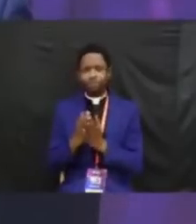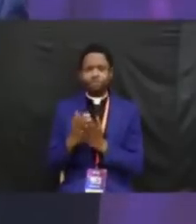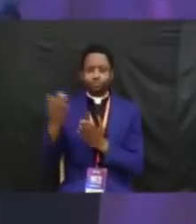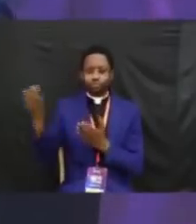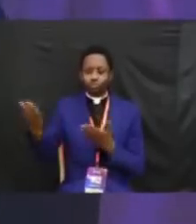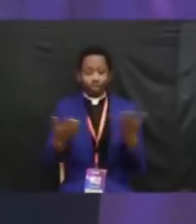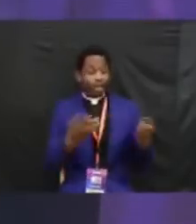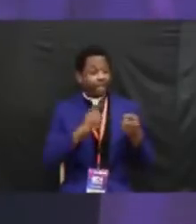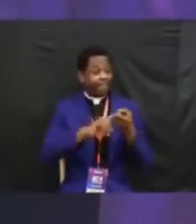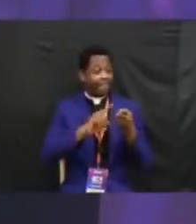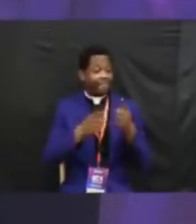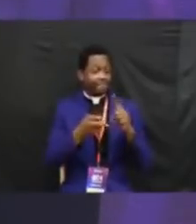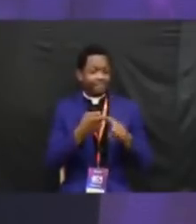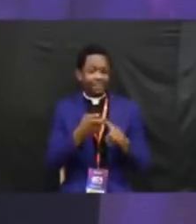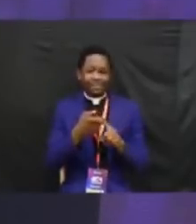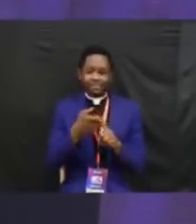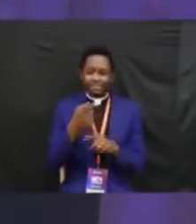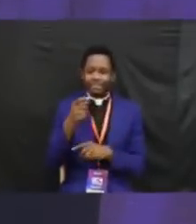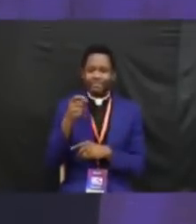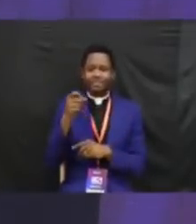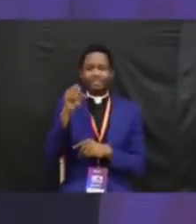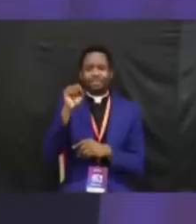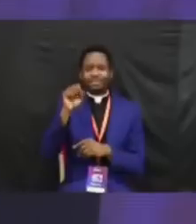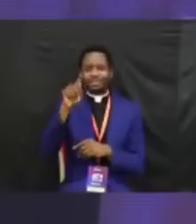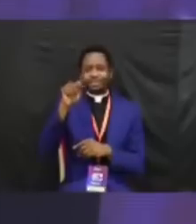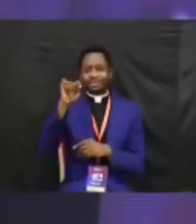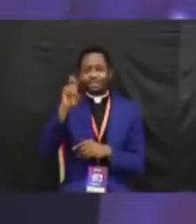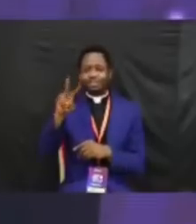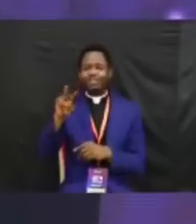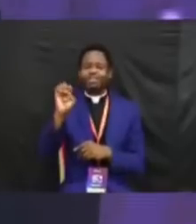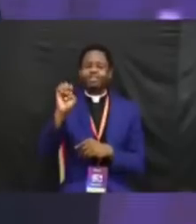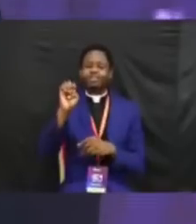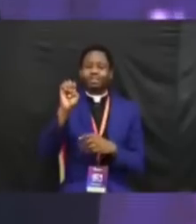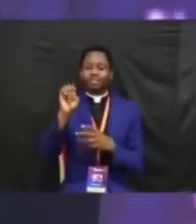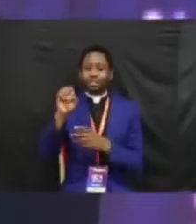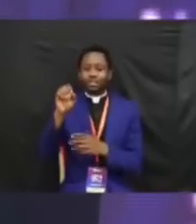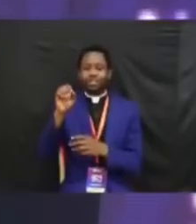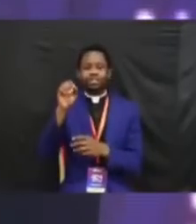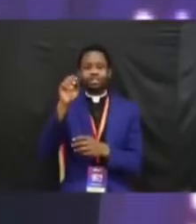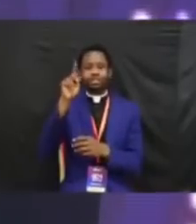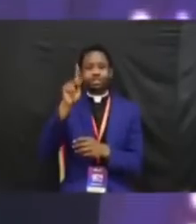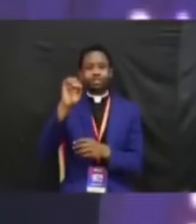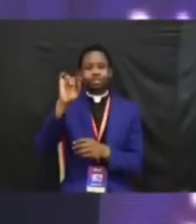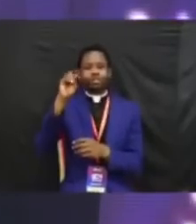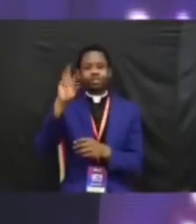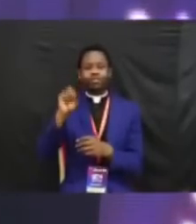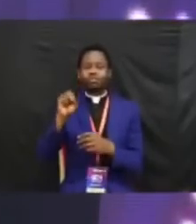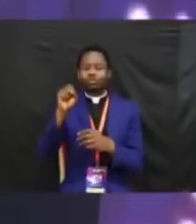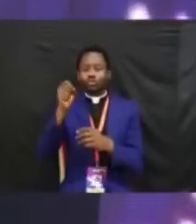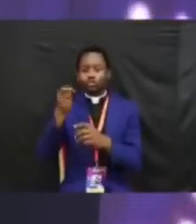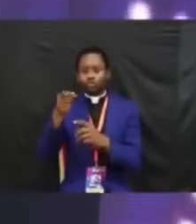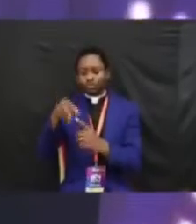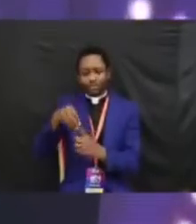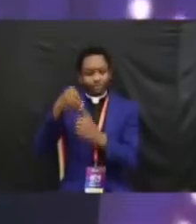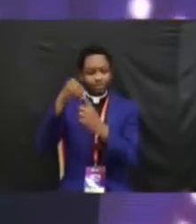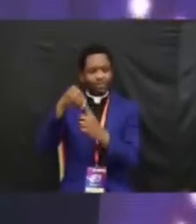our friends Reverend Steve B and Reverend Kojou. They are special delegates from our sister church healing